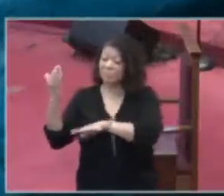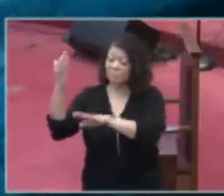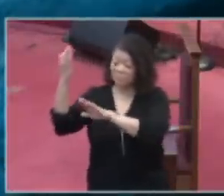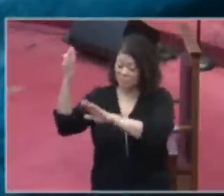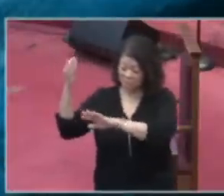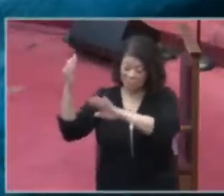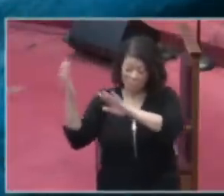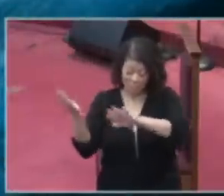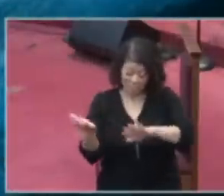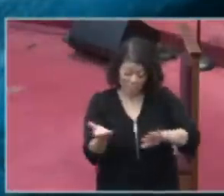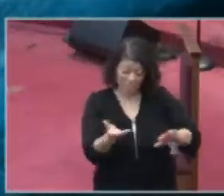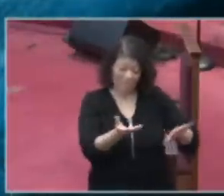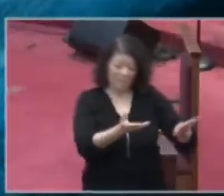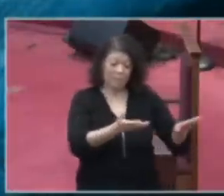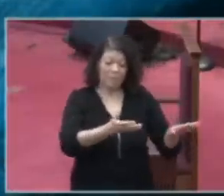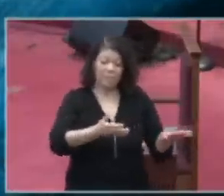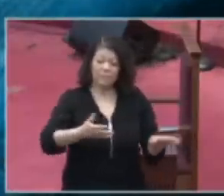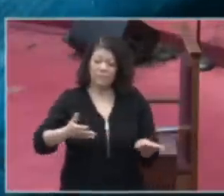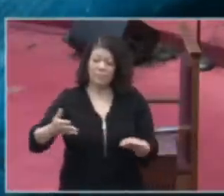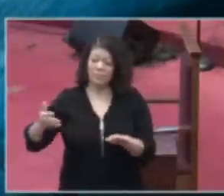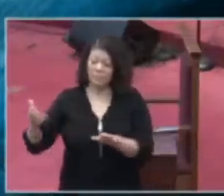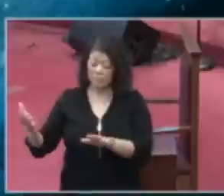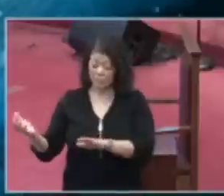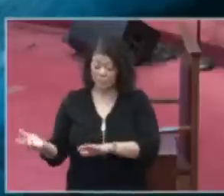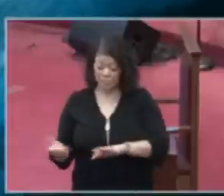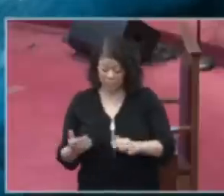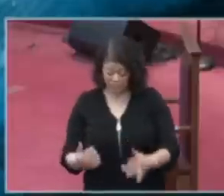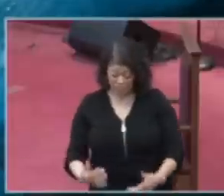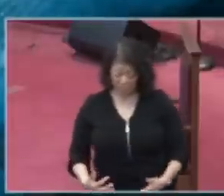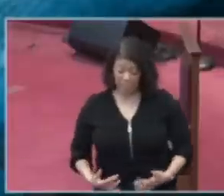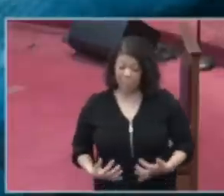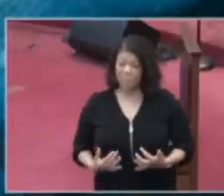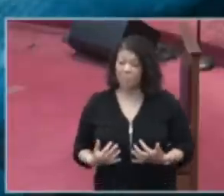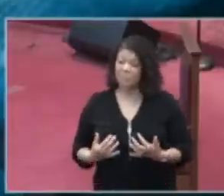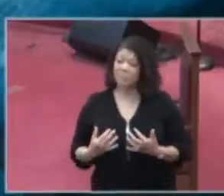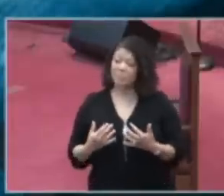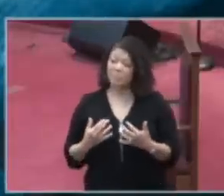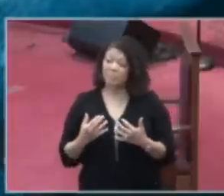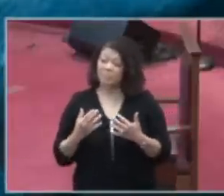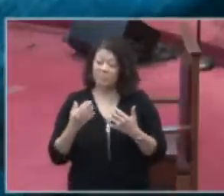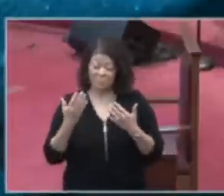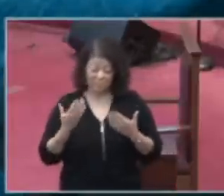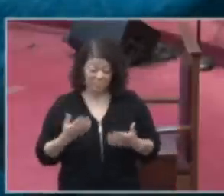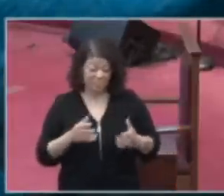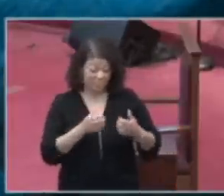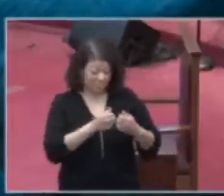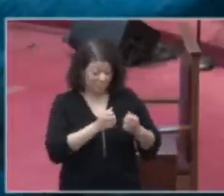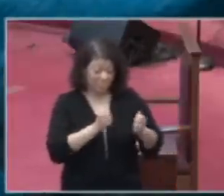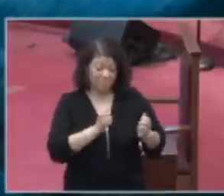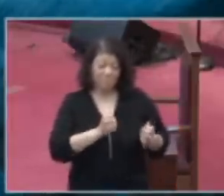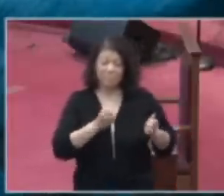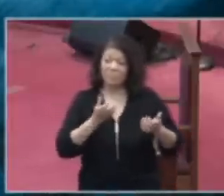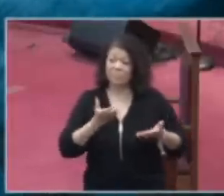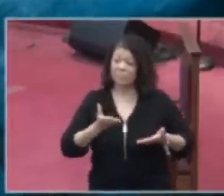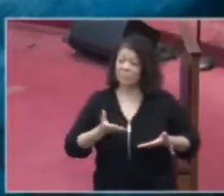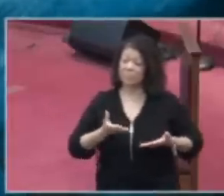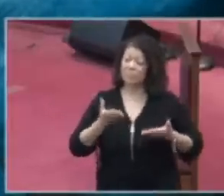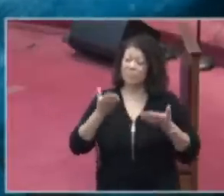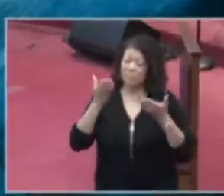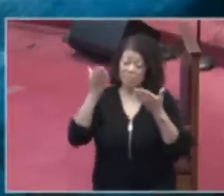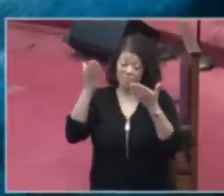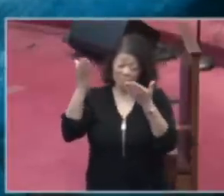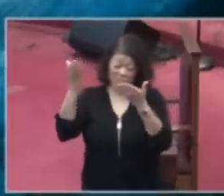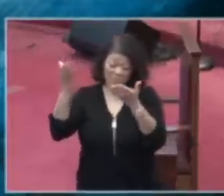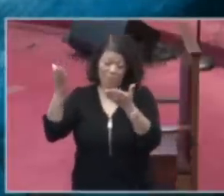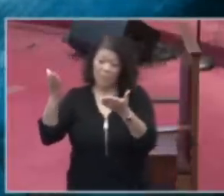Come on, sing, I'll provide the sacrifice. I'll provide the sacrifice. The song says, if you pour out your